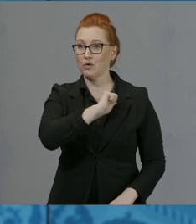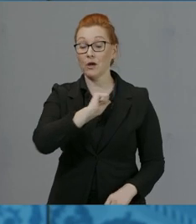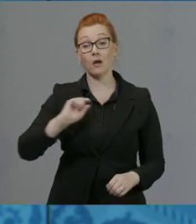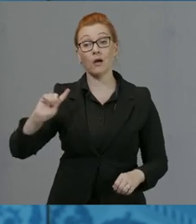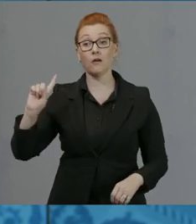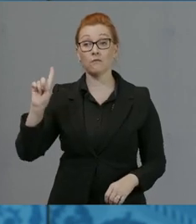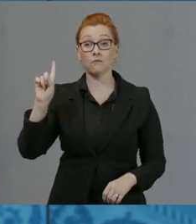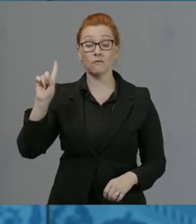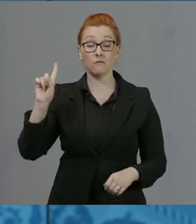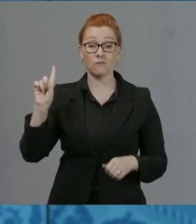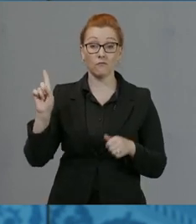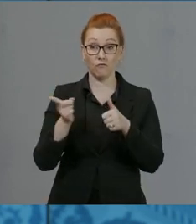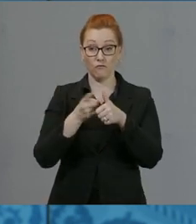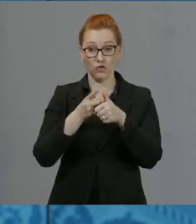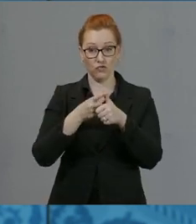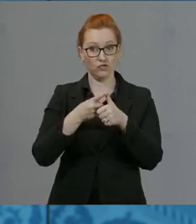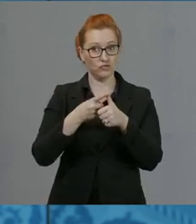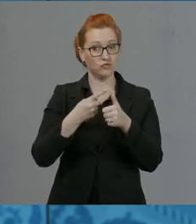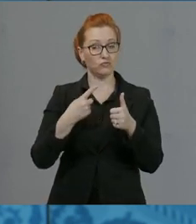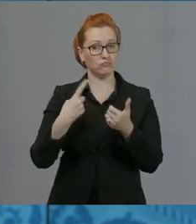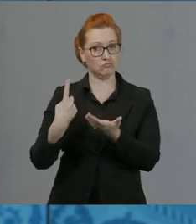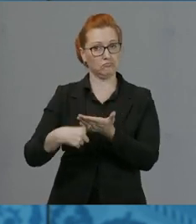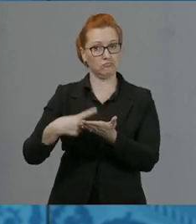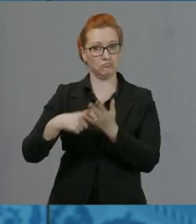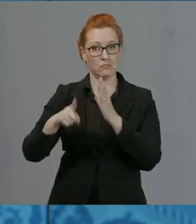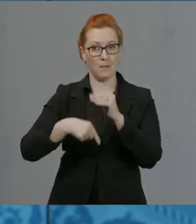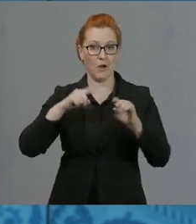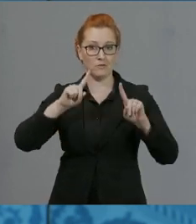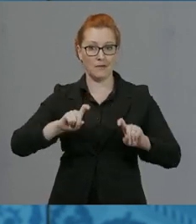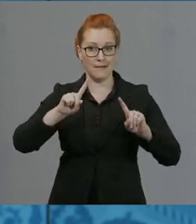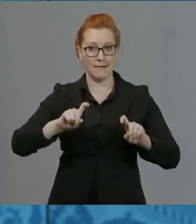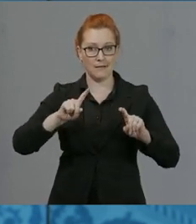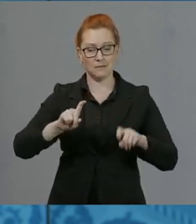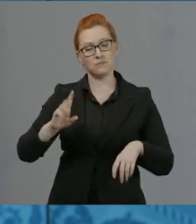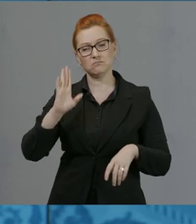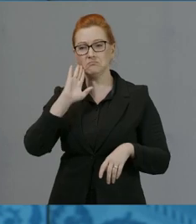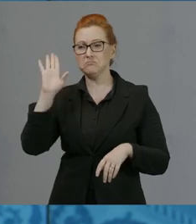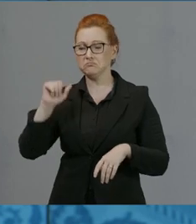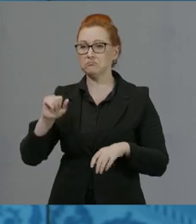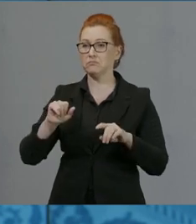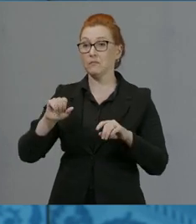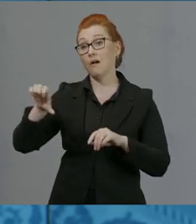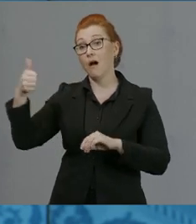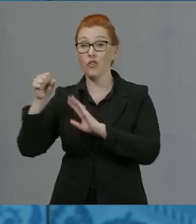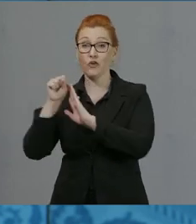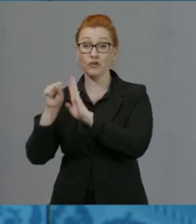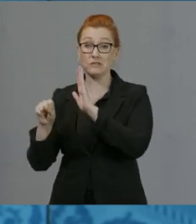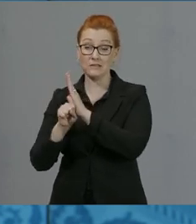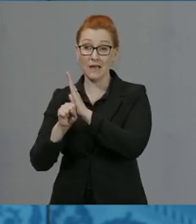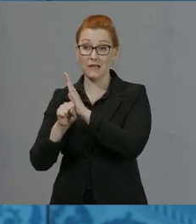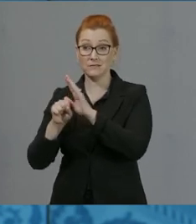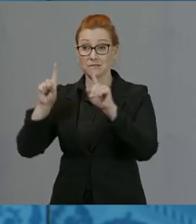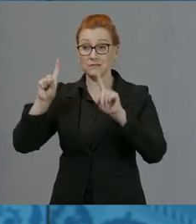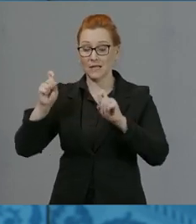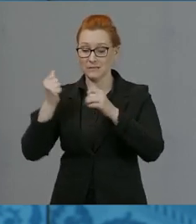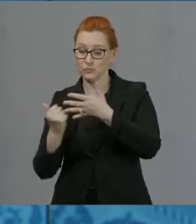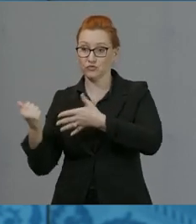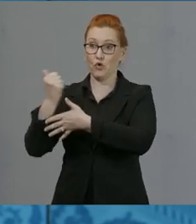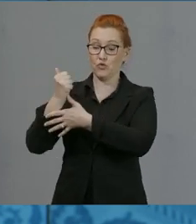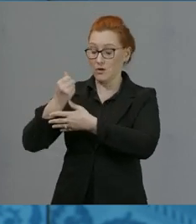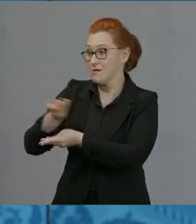First, around testing needs. I understand that tests have been prioritized elsewhere because